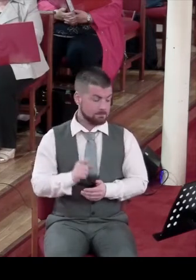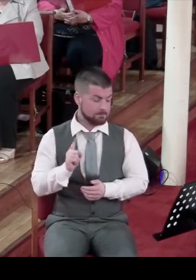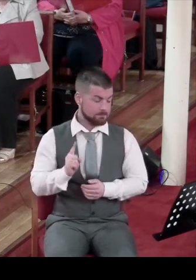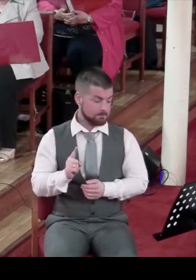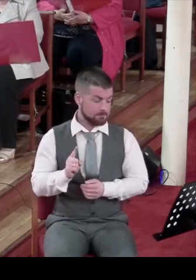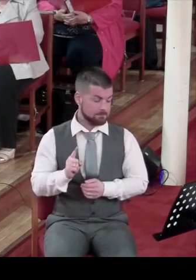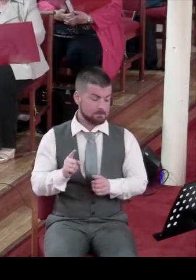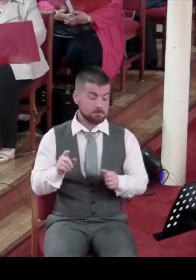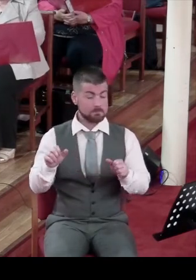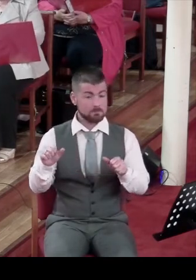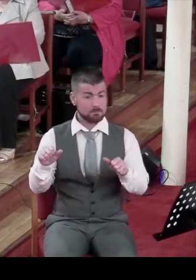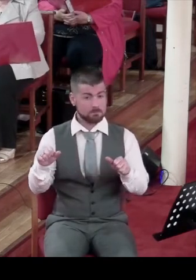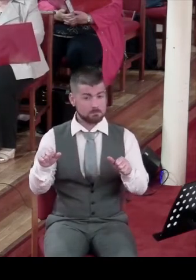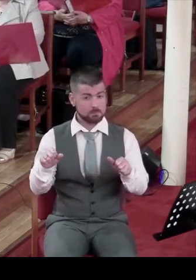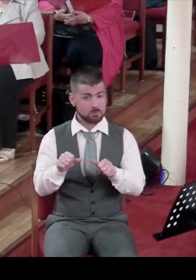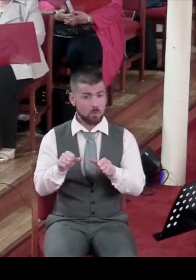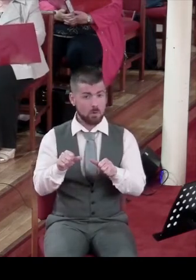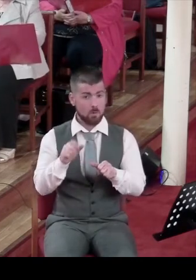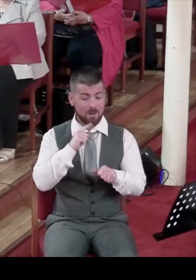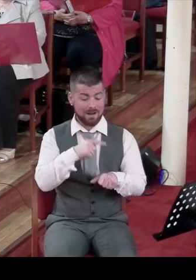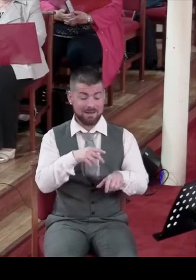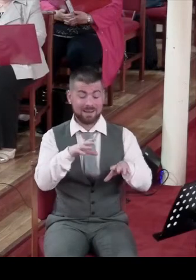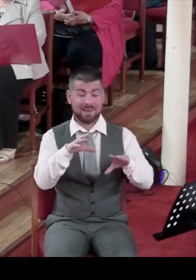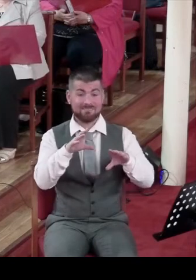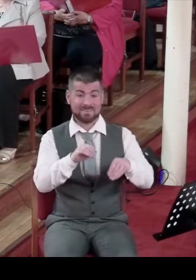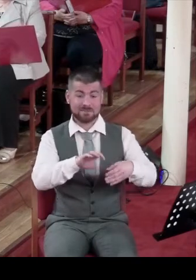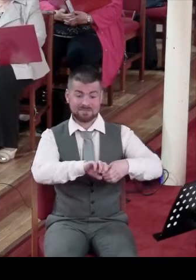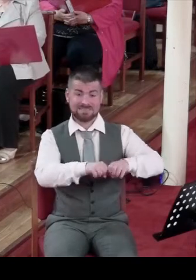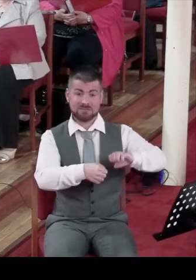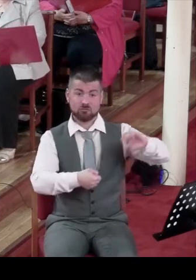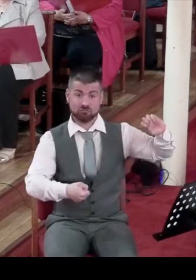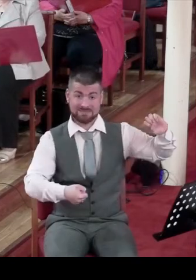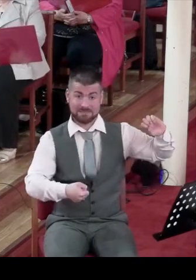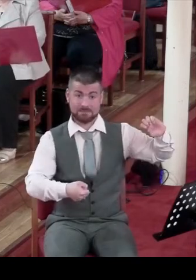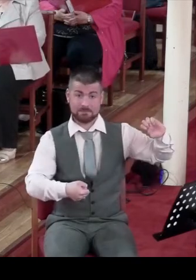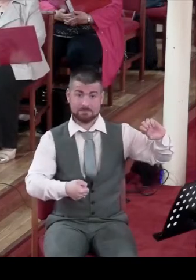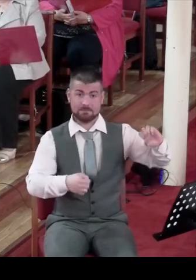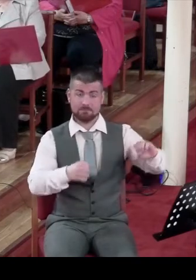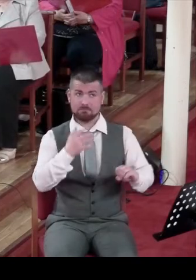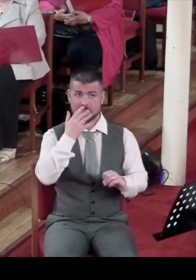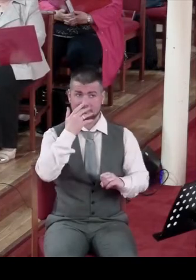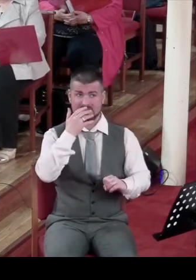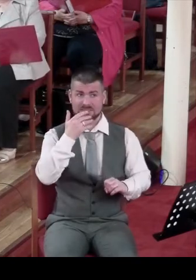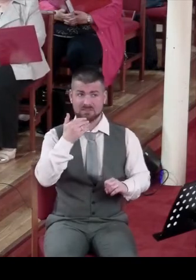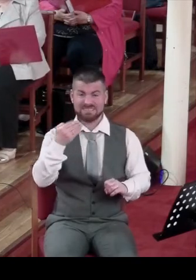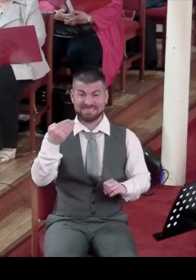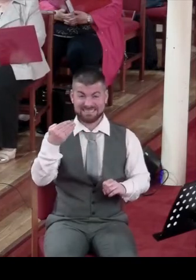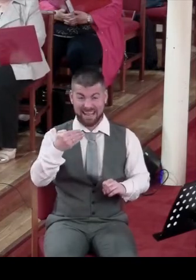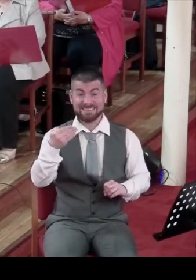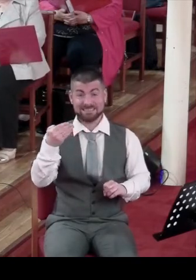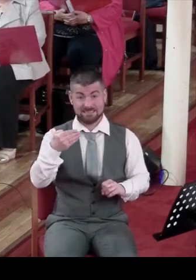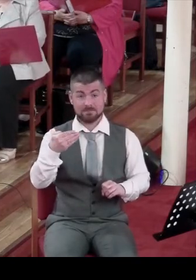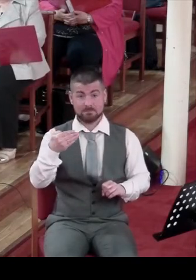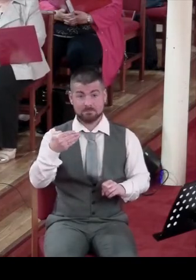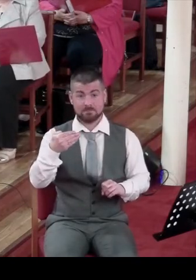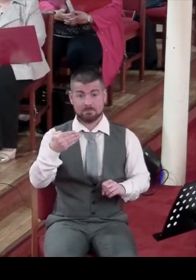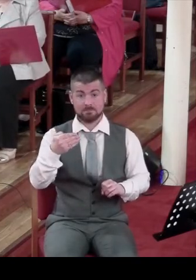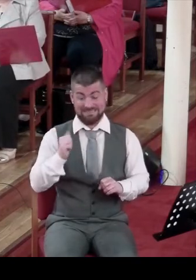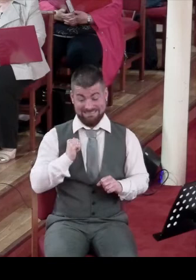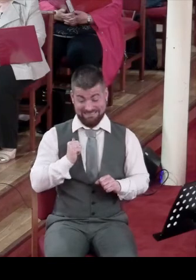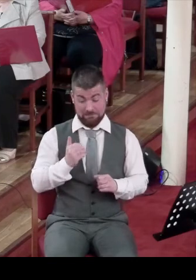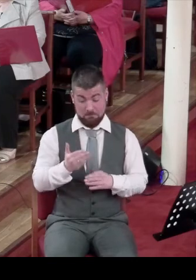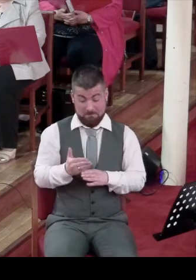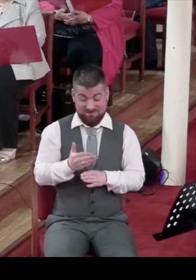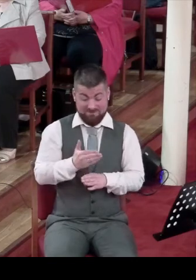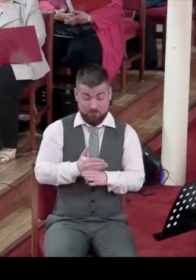But shortly after he completed his degree, which was at the age of 19, just before he turned